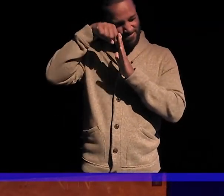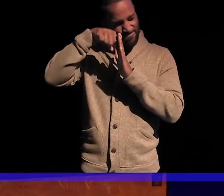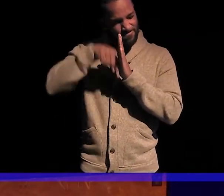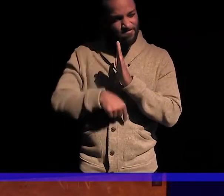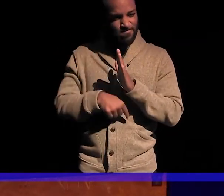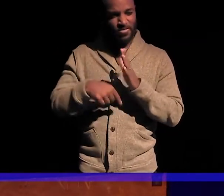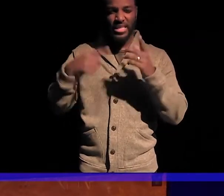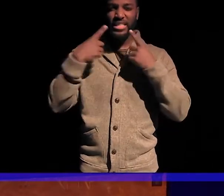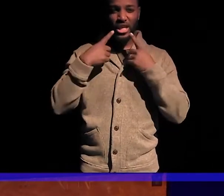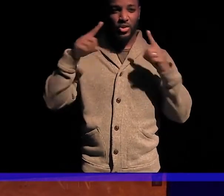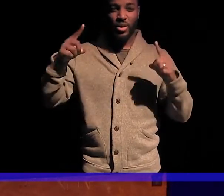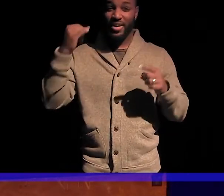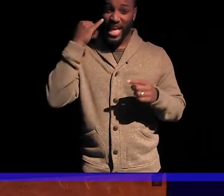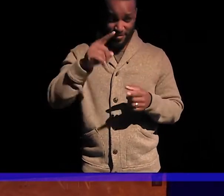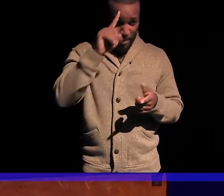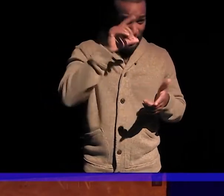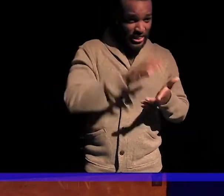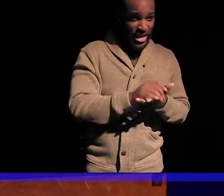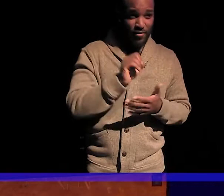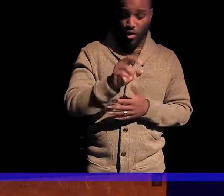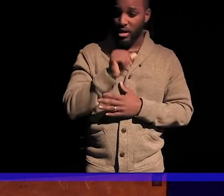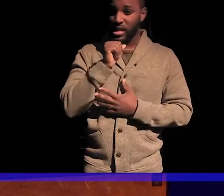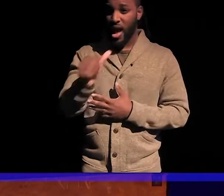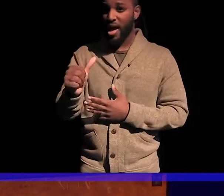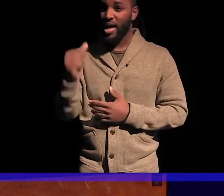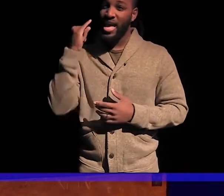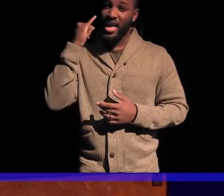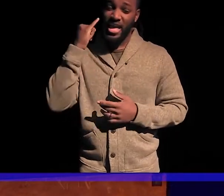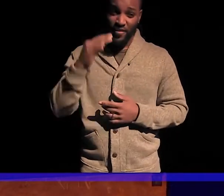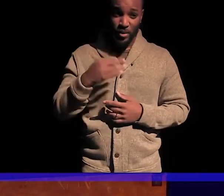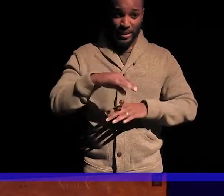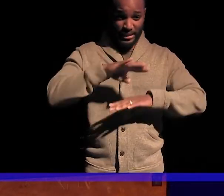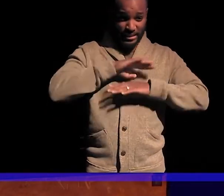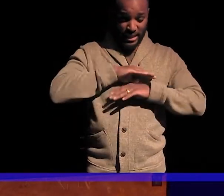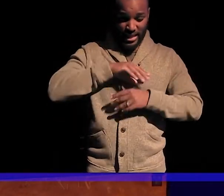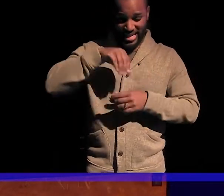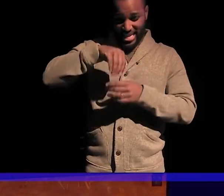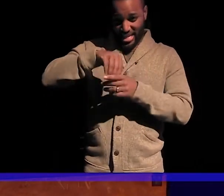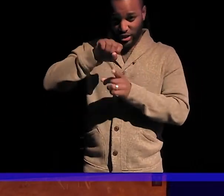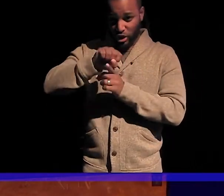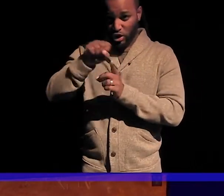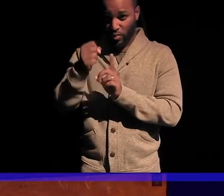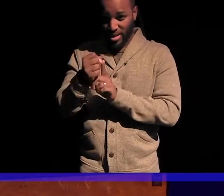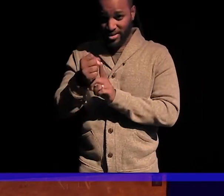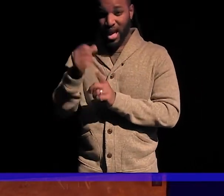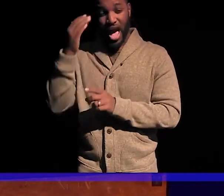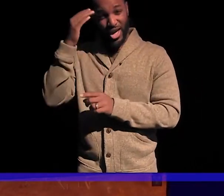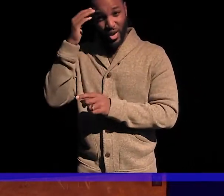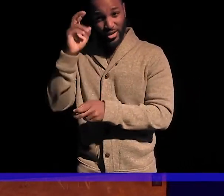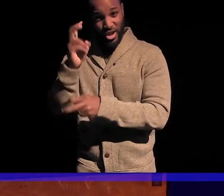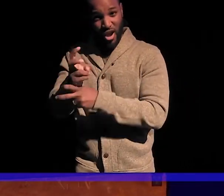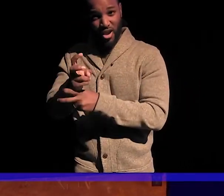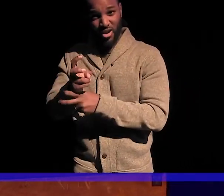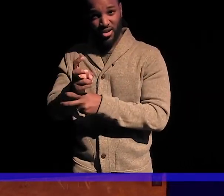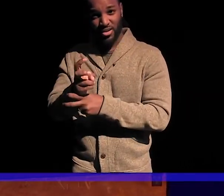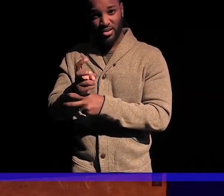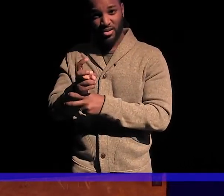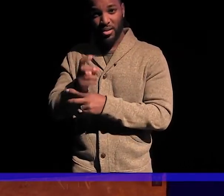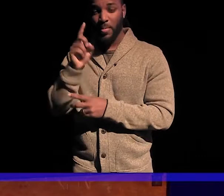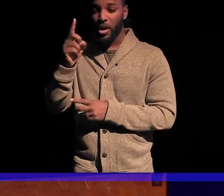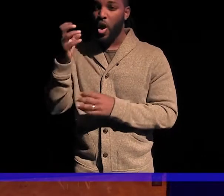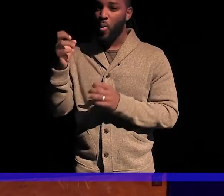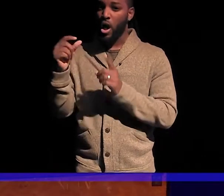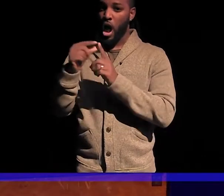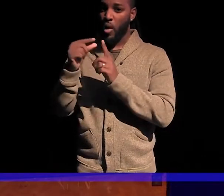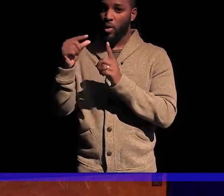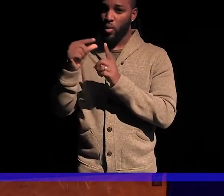declaration that whether we believe that or not today, whether being content in a circumstance is hard, I want our